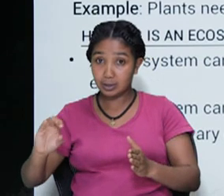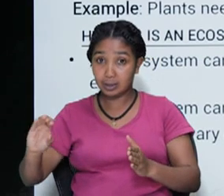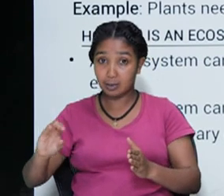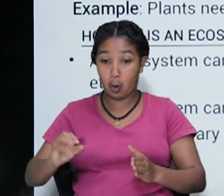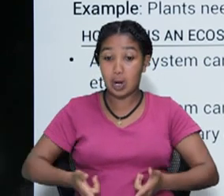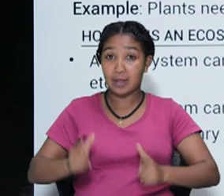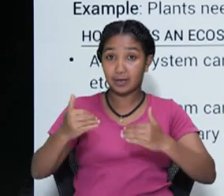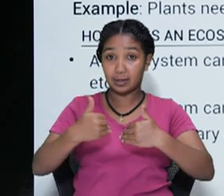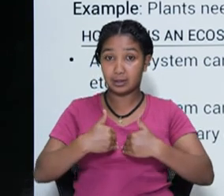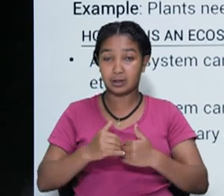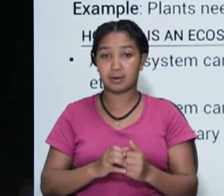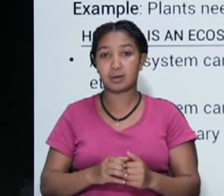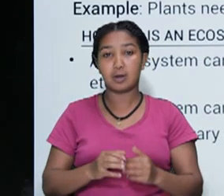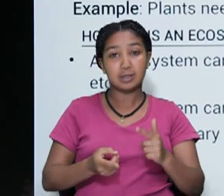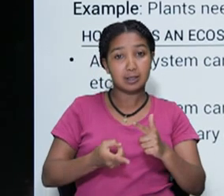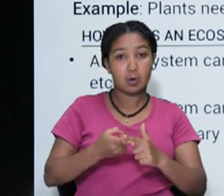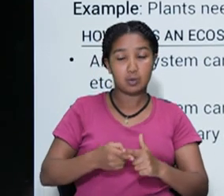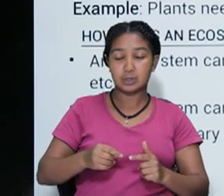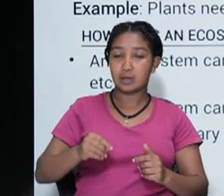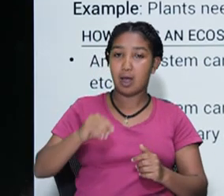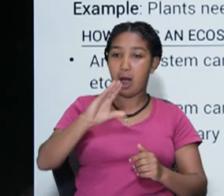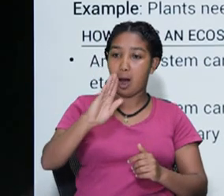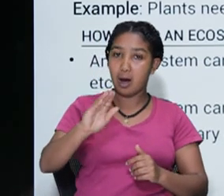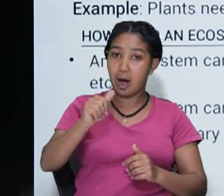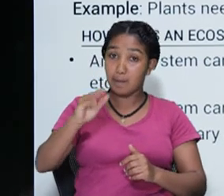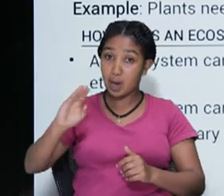things, interaction between abiotic factors,